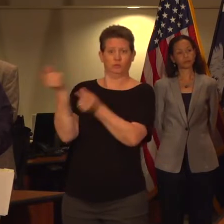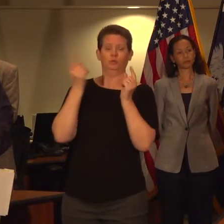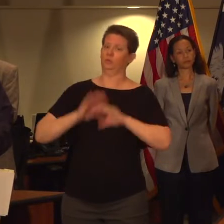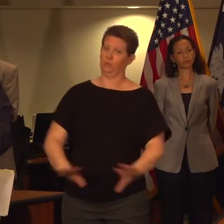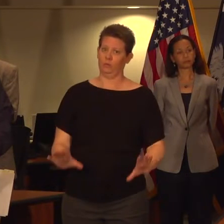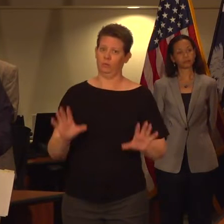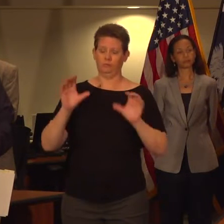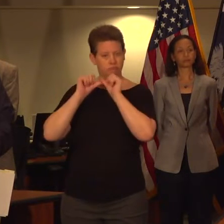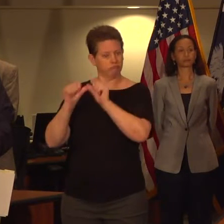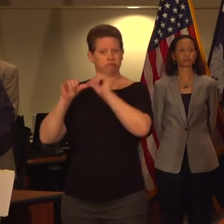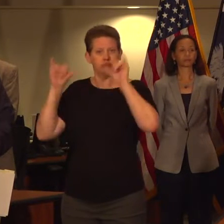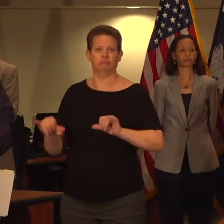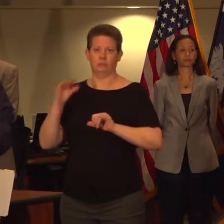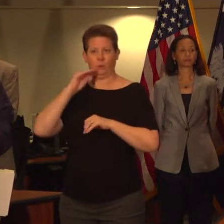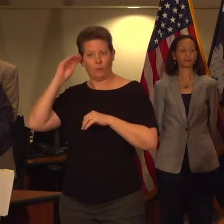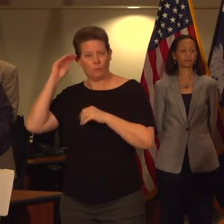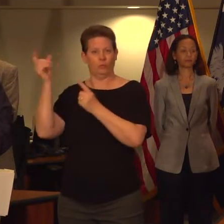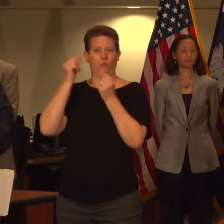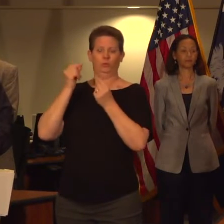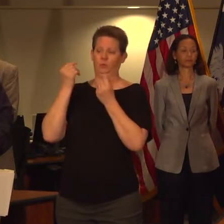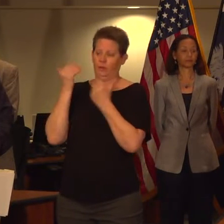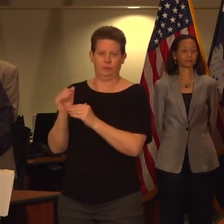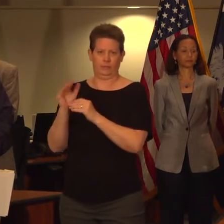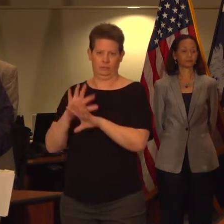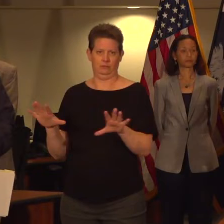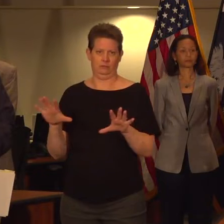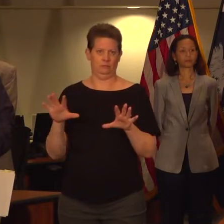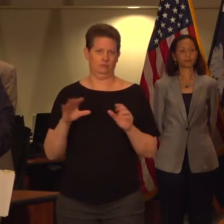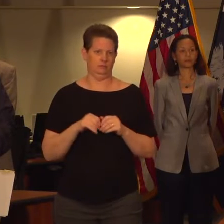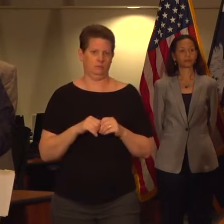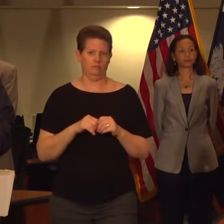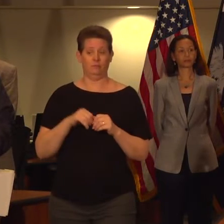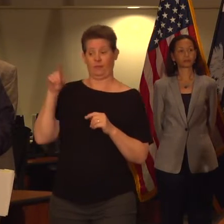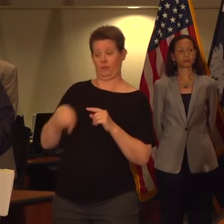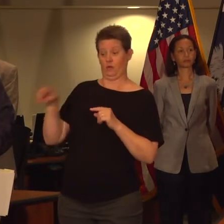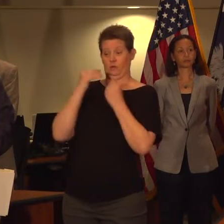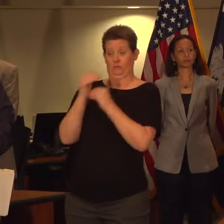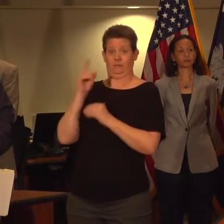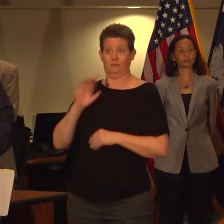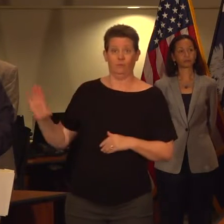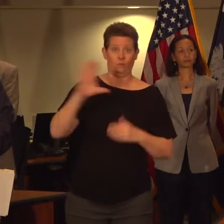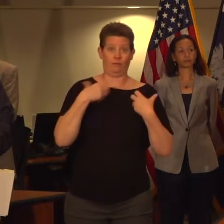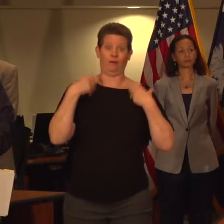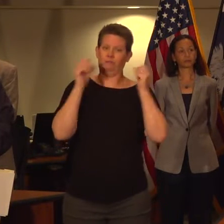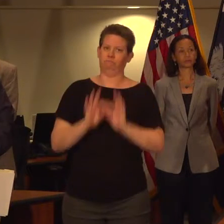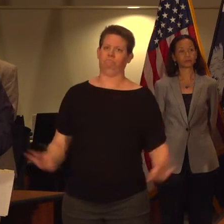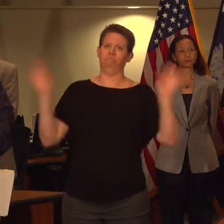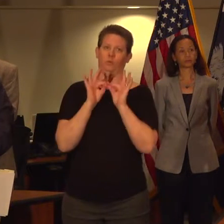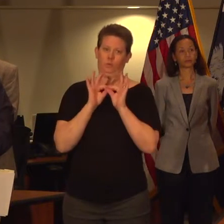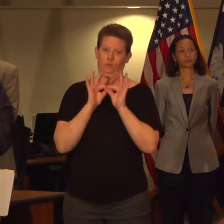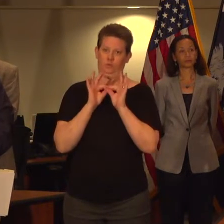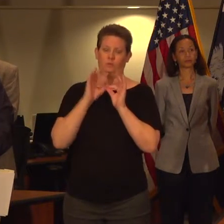is vitally important that people understand that those restrictions for public health are still very important, and we